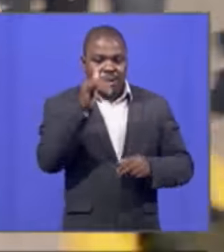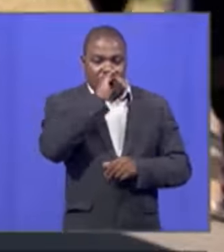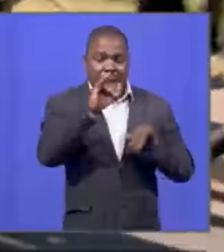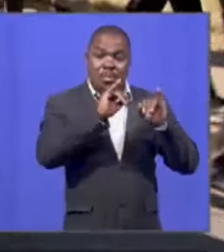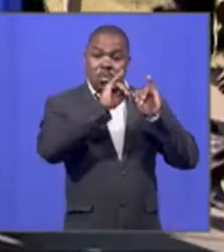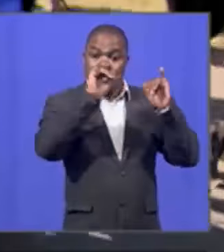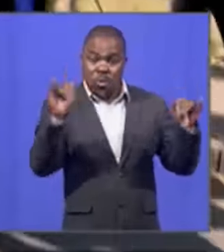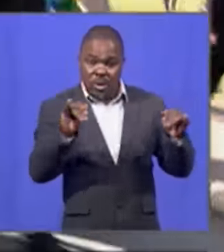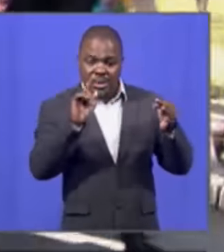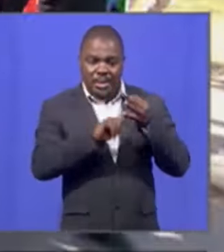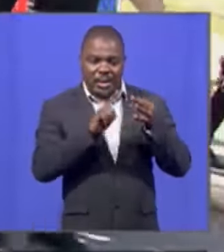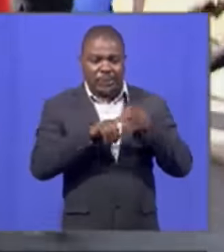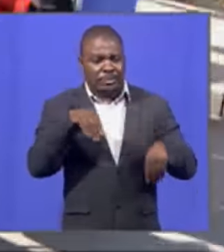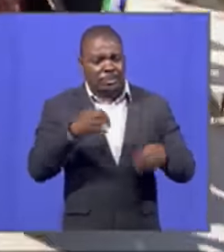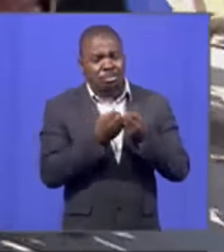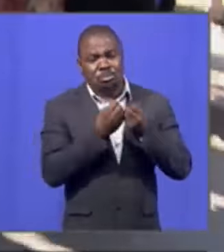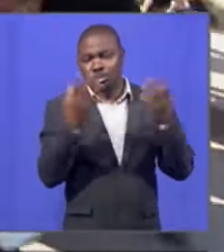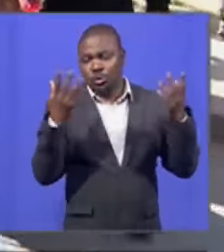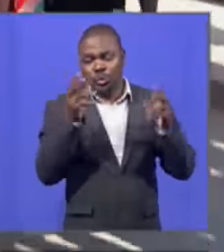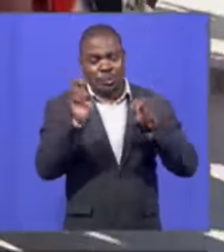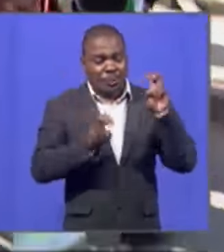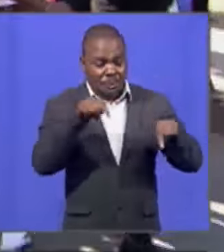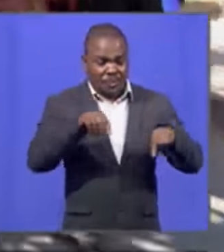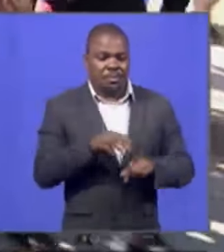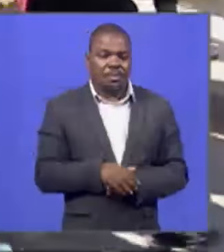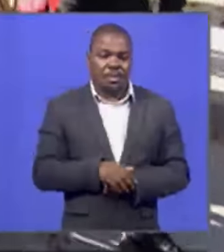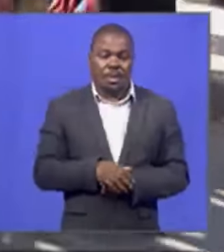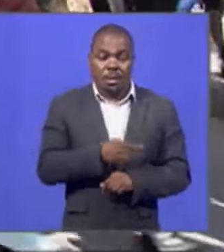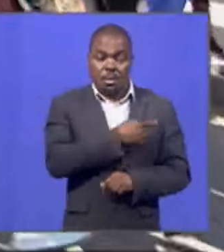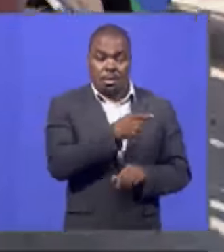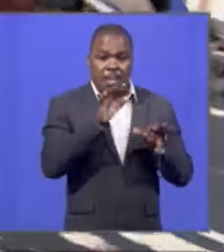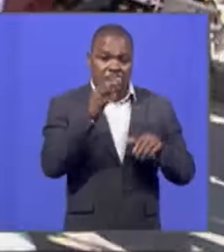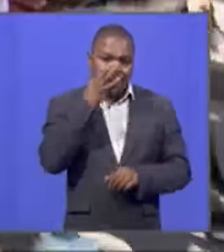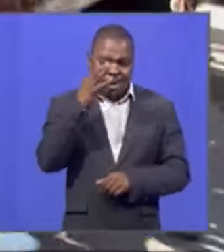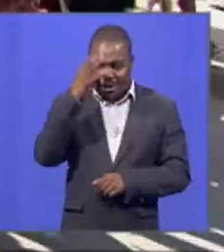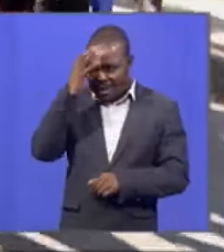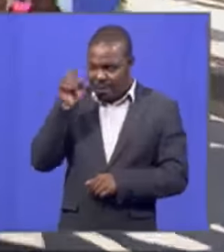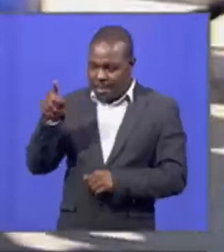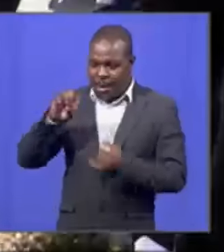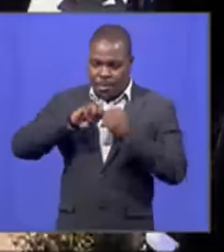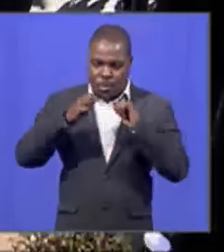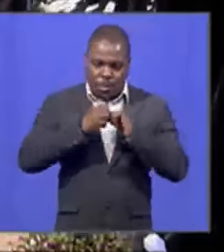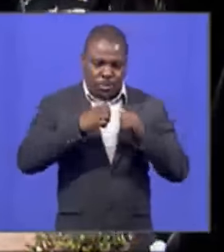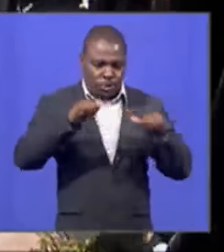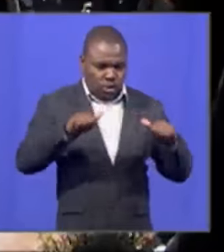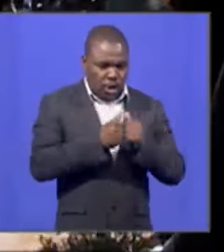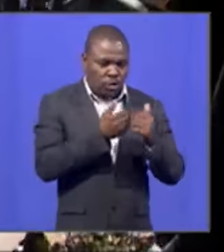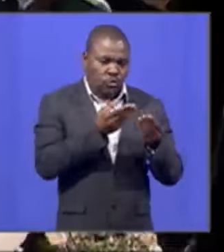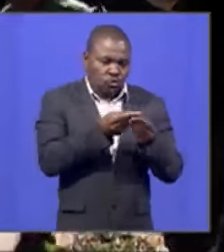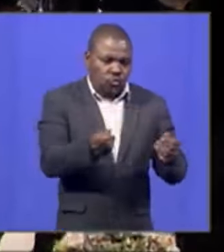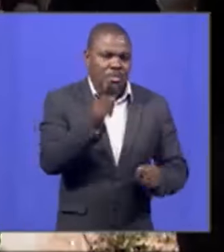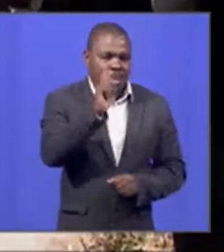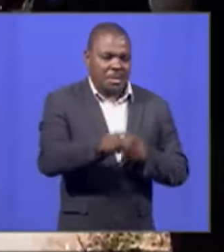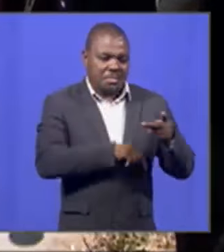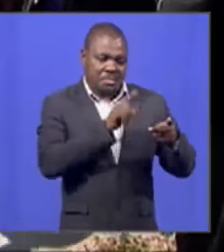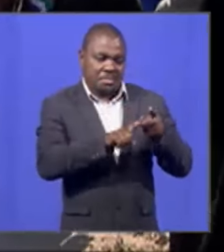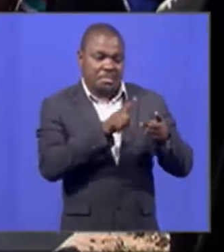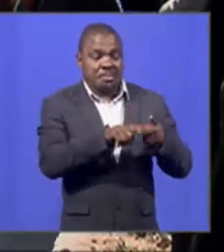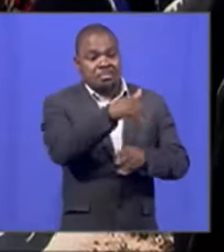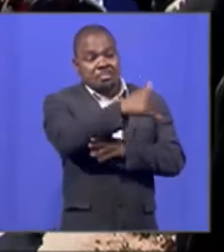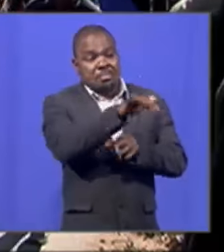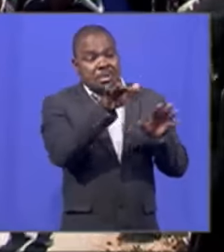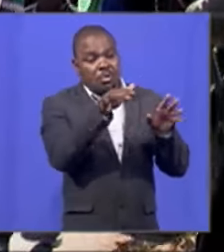go sebe molaong tikologong ya bona. Ba re mmušo o swanela ke go rarolla ditlhotlho tšeo ba llago ka tšona le go ipiletša go badudi ba dinaga di šele gore ba